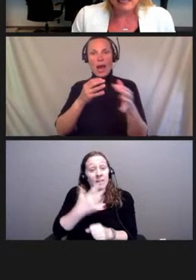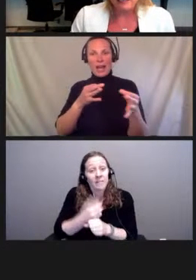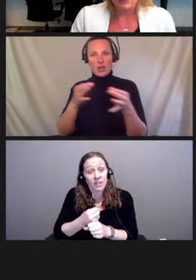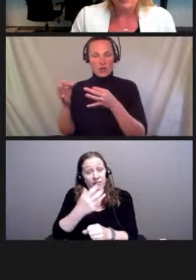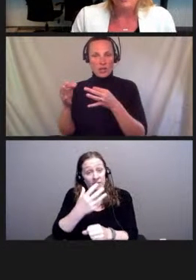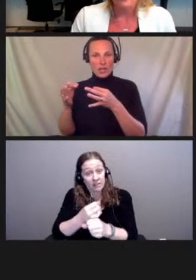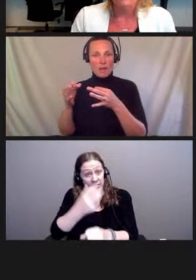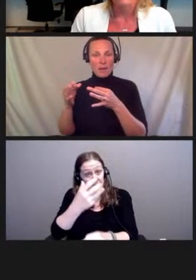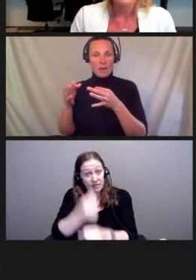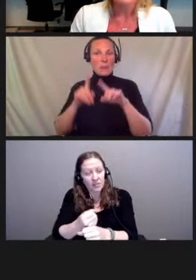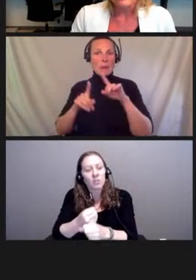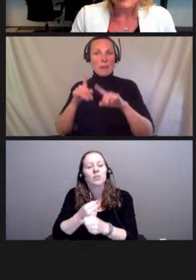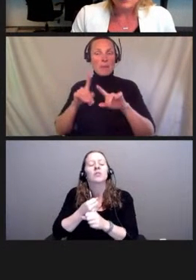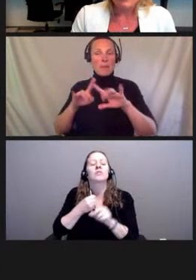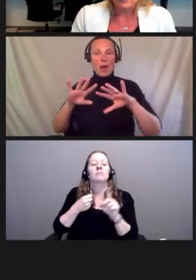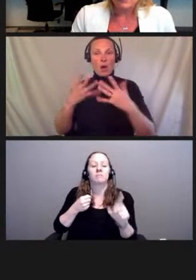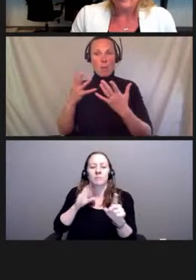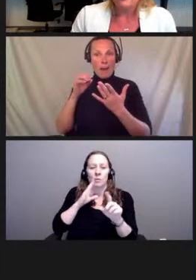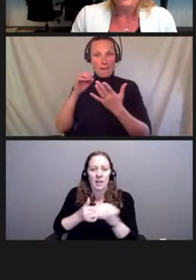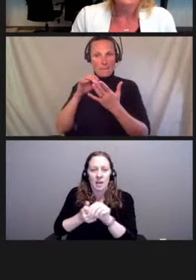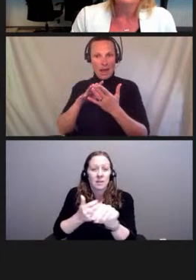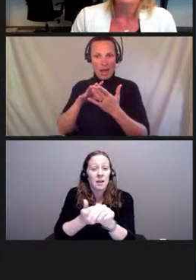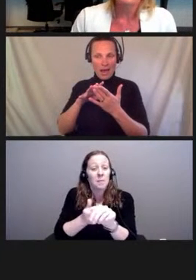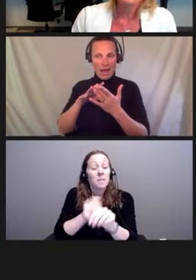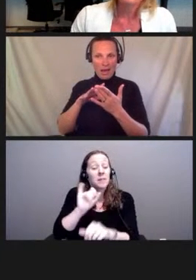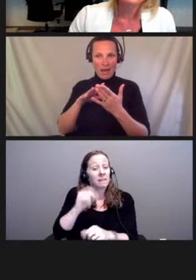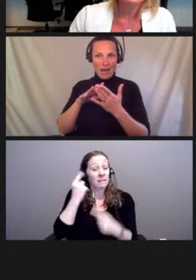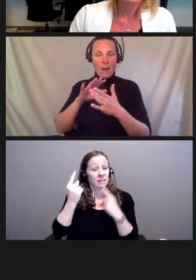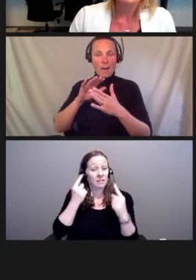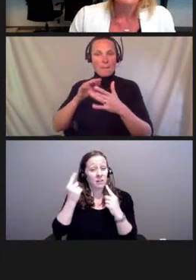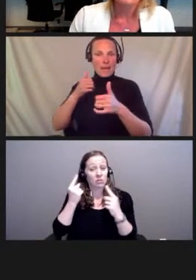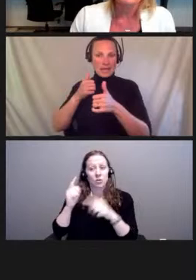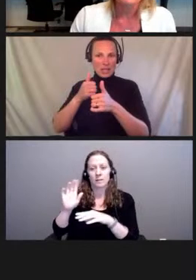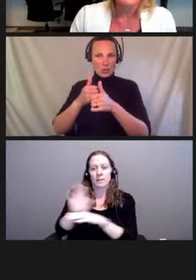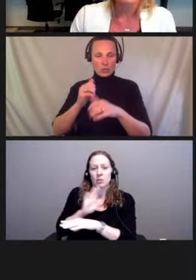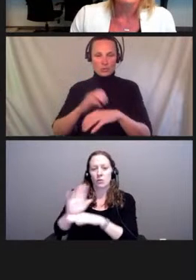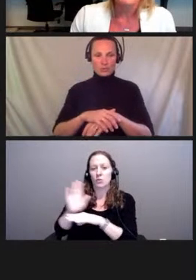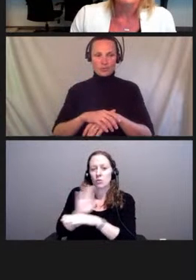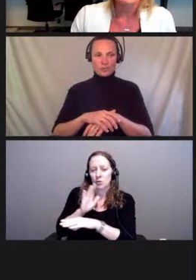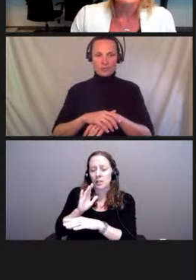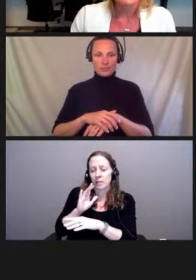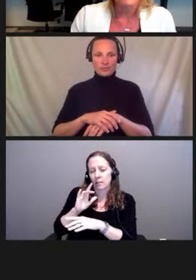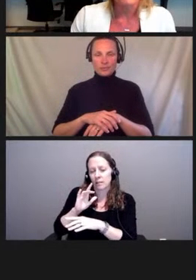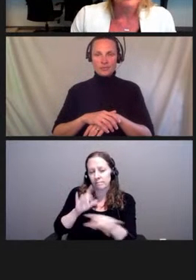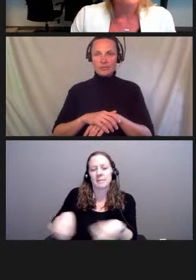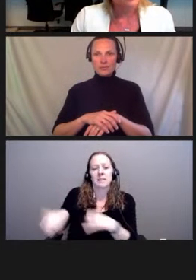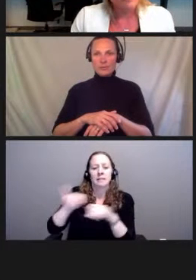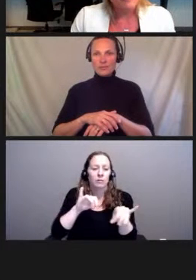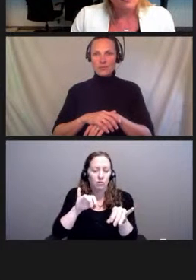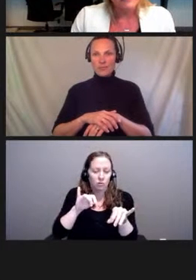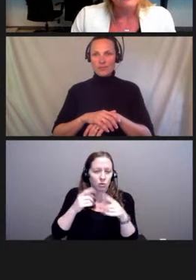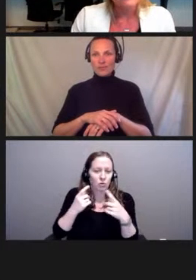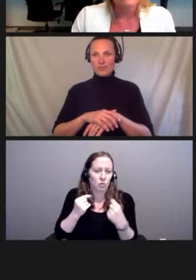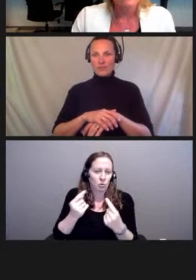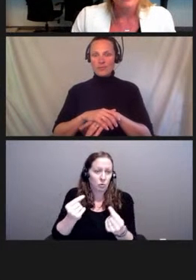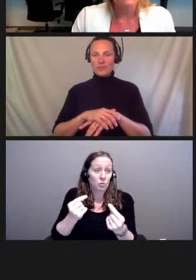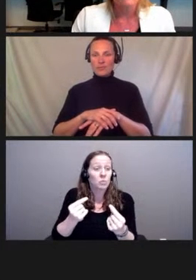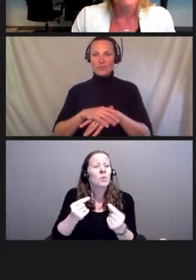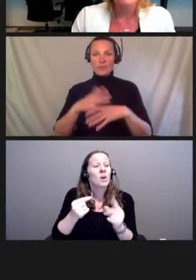is considered an industry best practice. This will also allow us to understand how the actual amount of